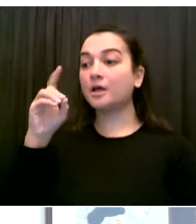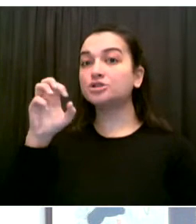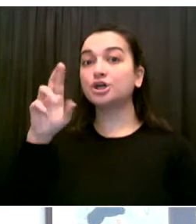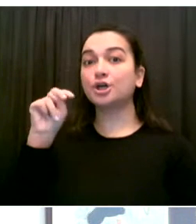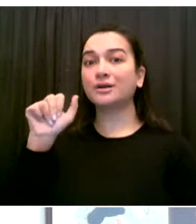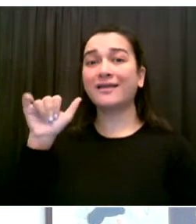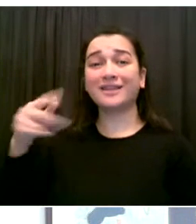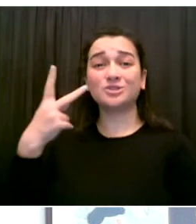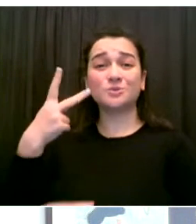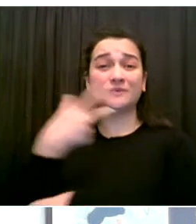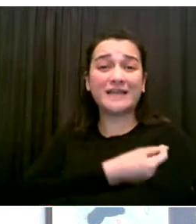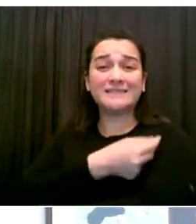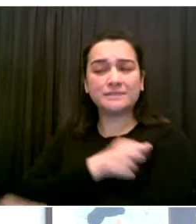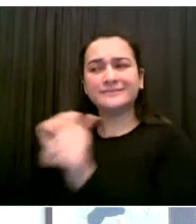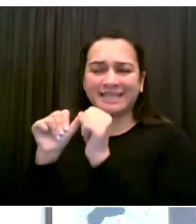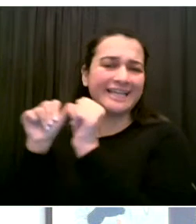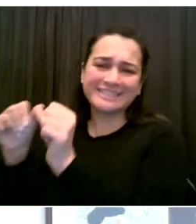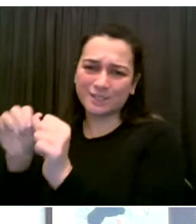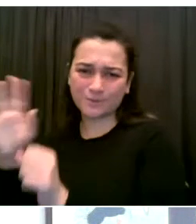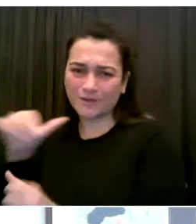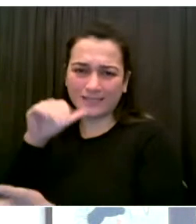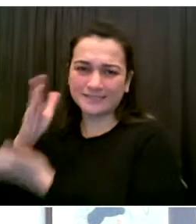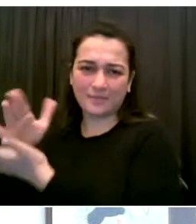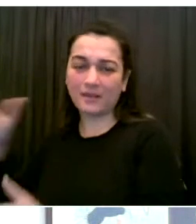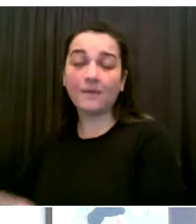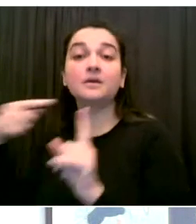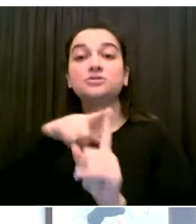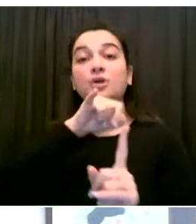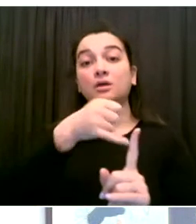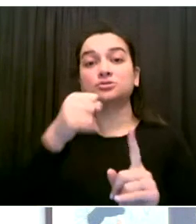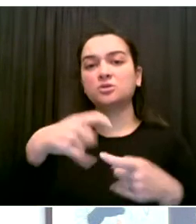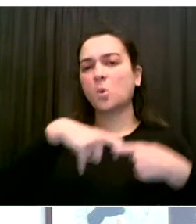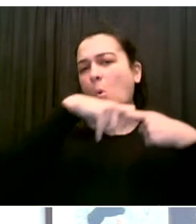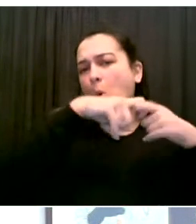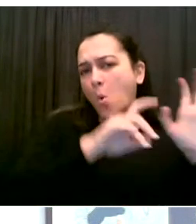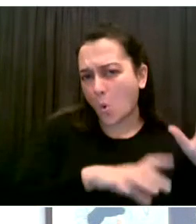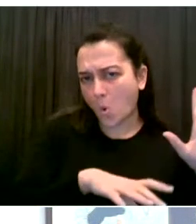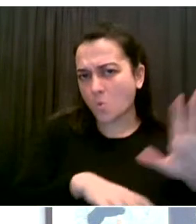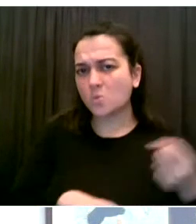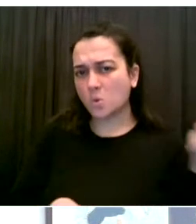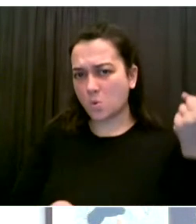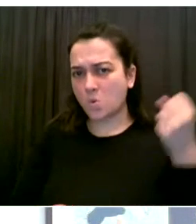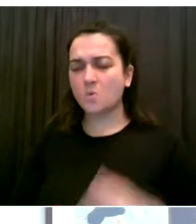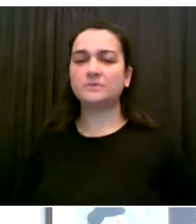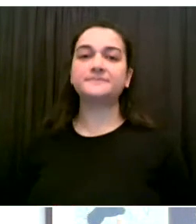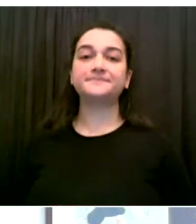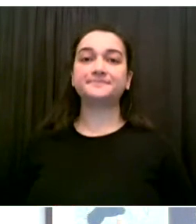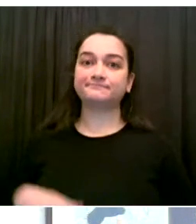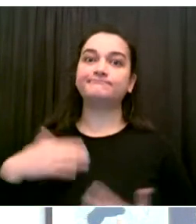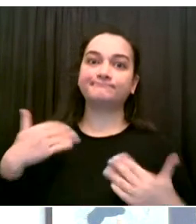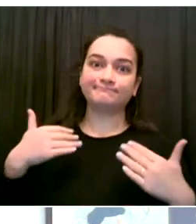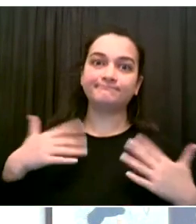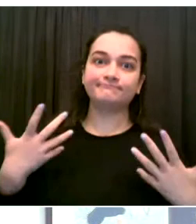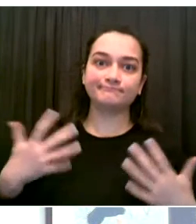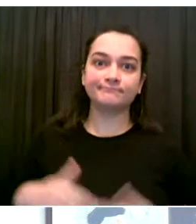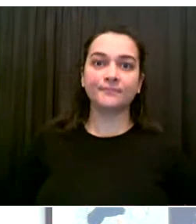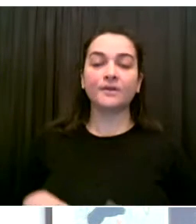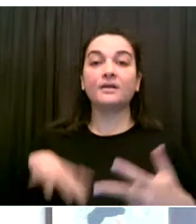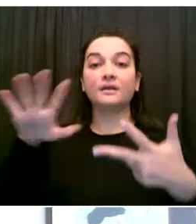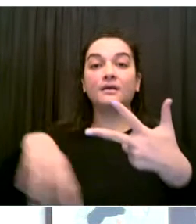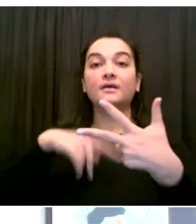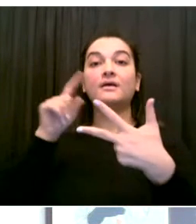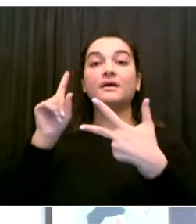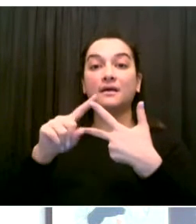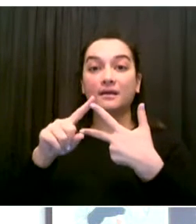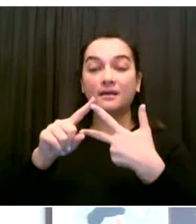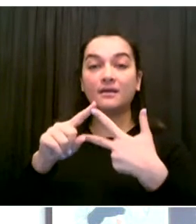Johnson & Johnson vaccine during this pause. And second, while these events are extremely rare based